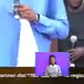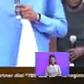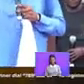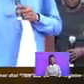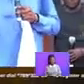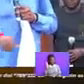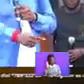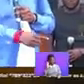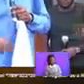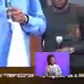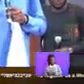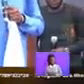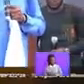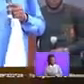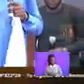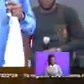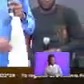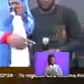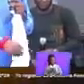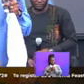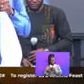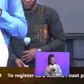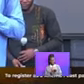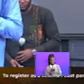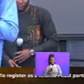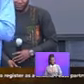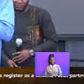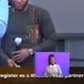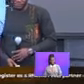do you hear it guide